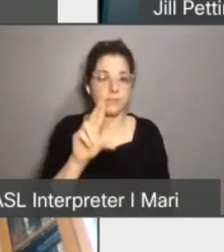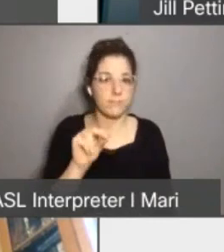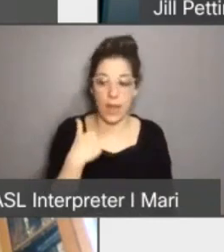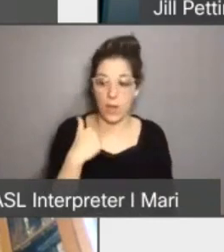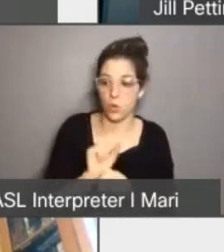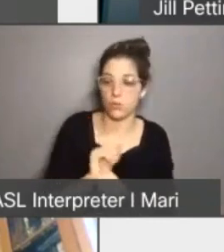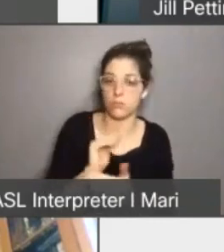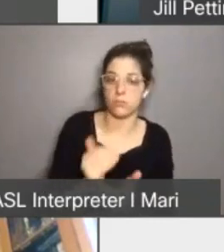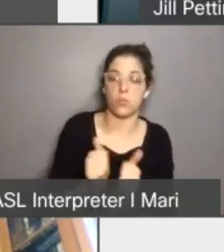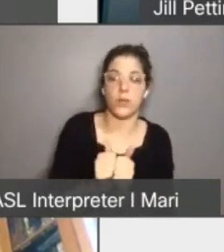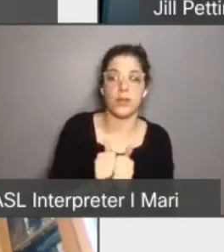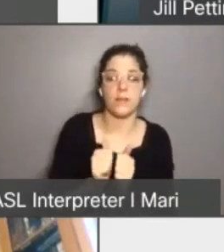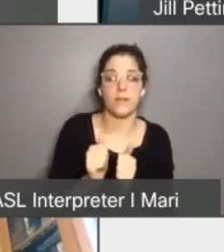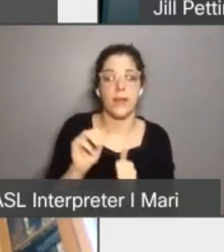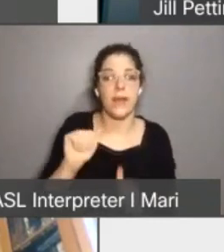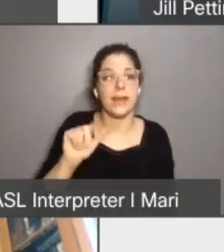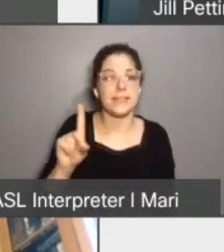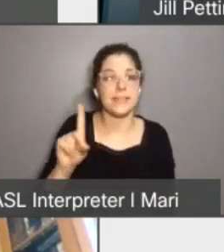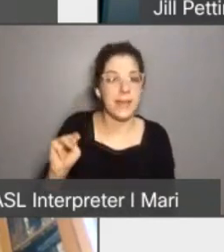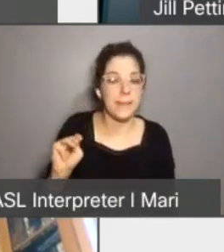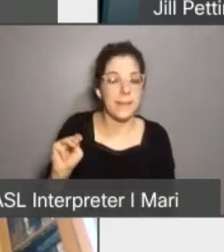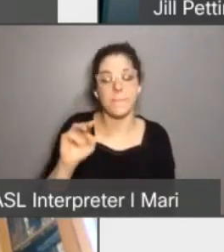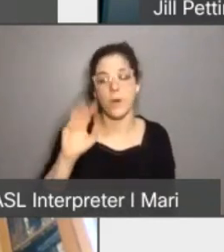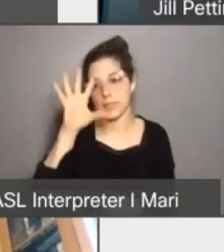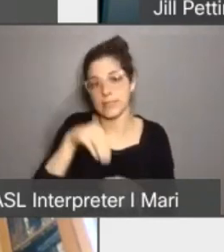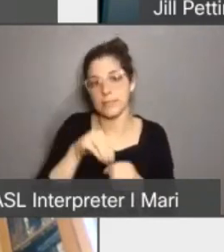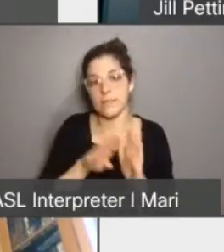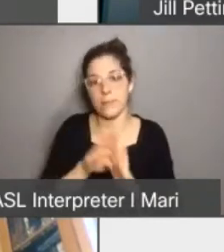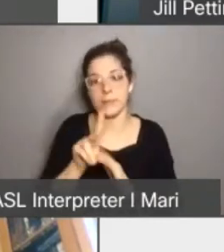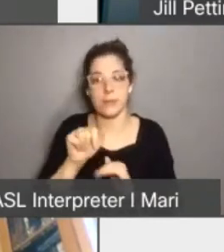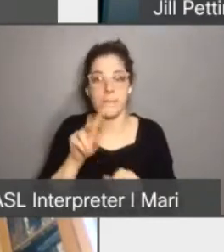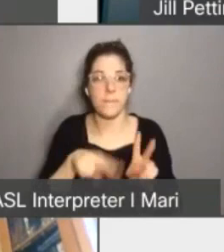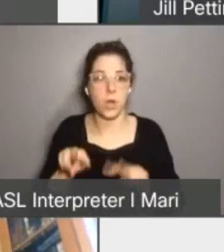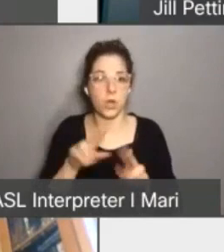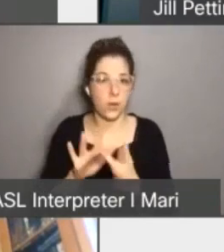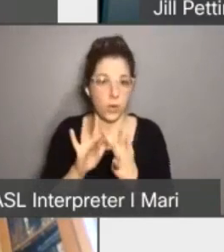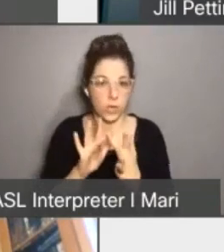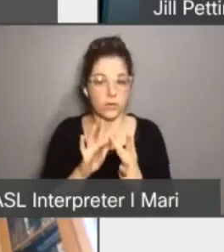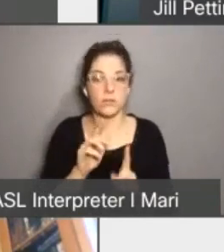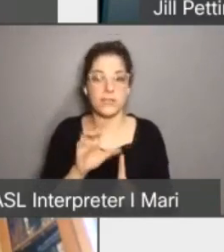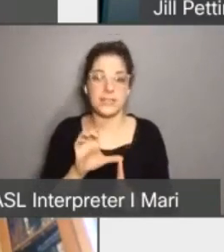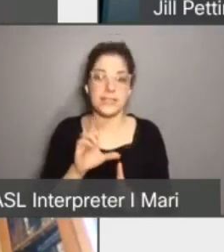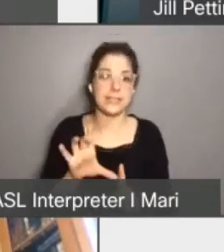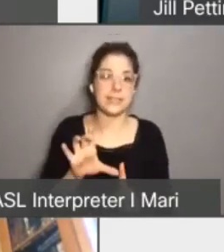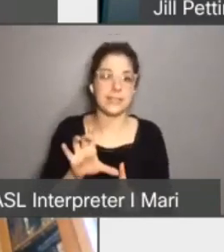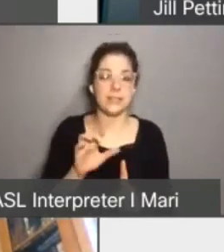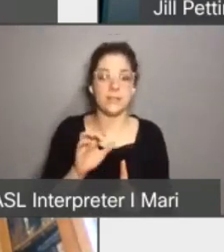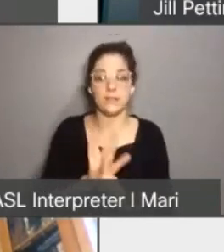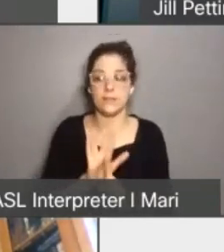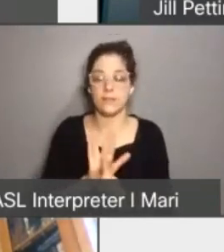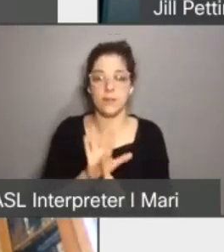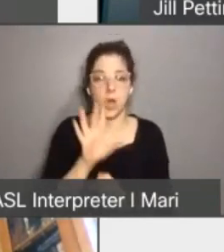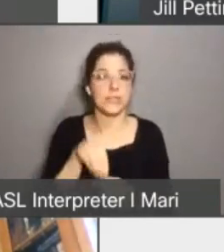closely with the ADDM, the Autism Developmental Disabilities Monitoring Network, which is the CDC's